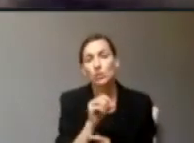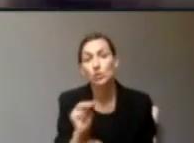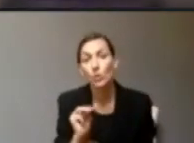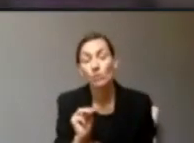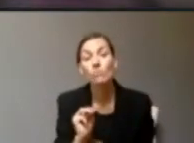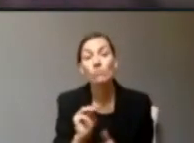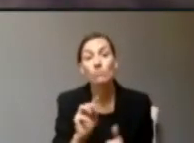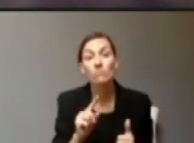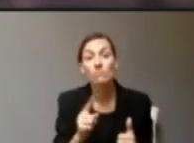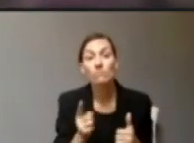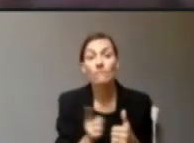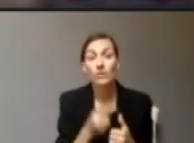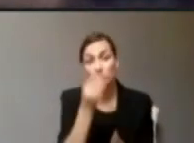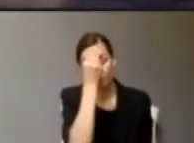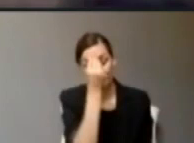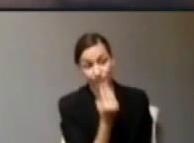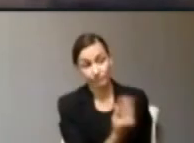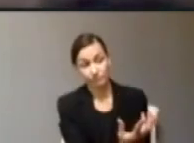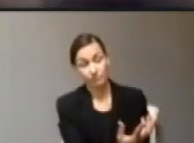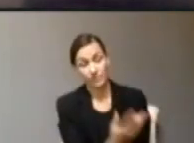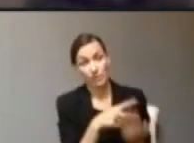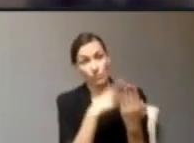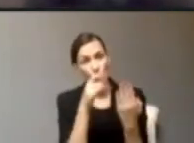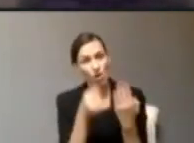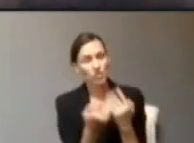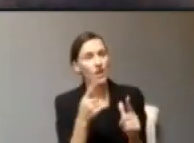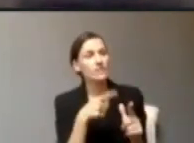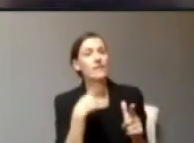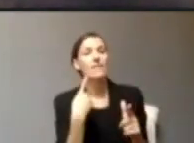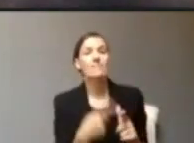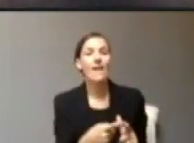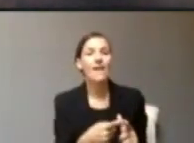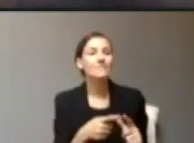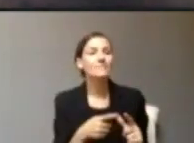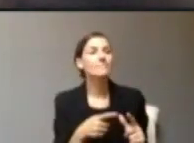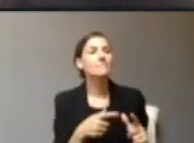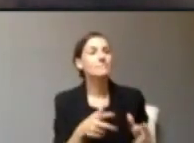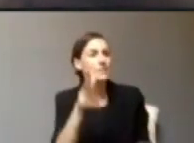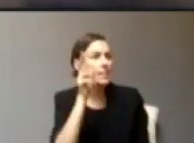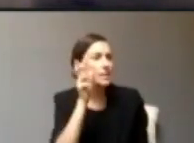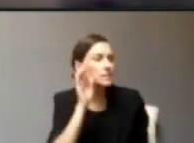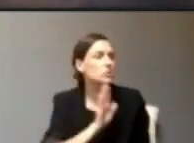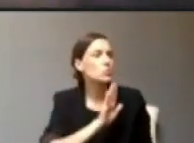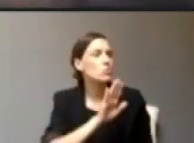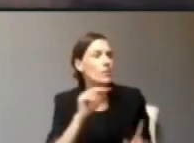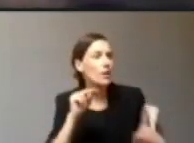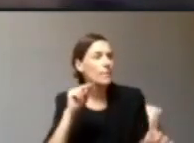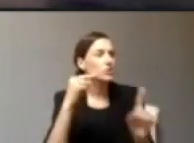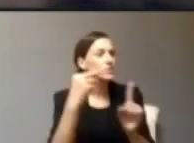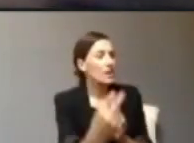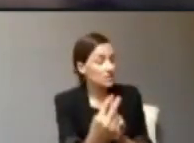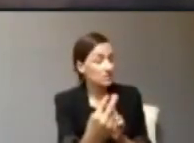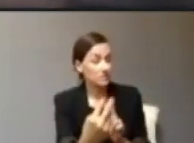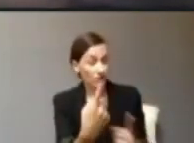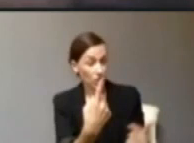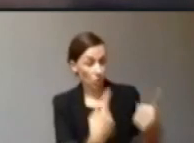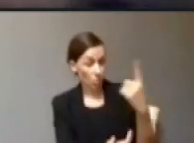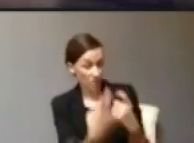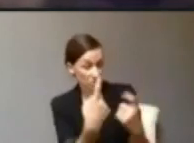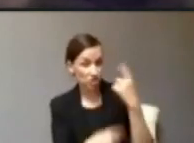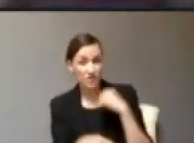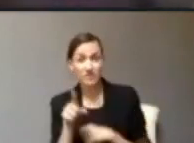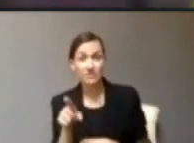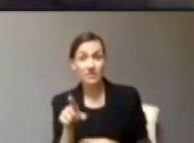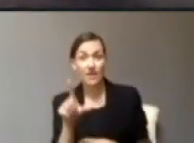first to inform them about the project and then to listen to what their views are on it. These questions that Lance raised